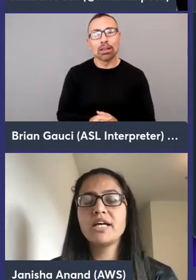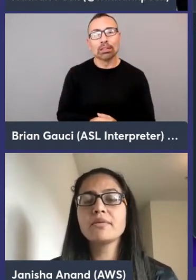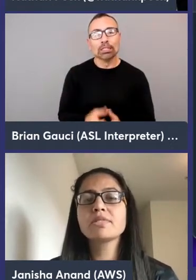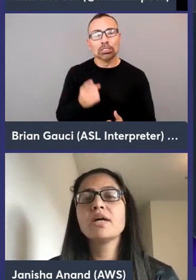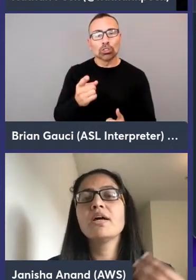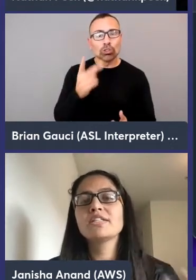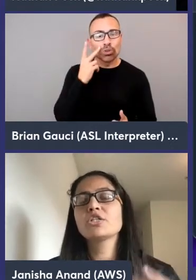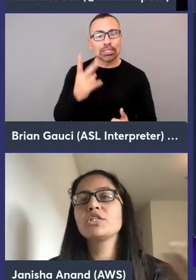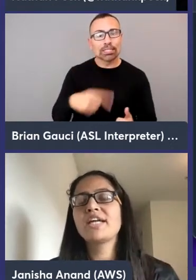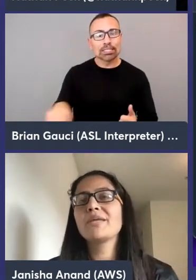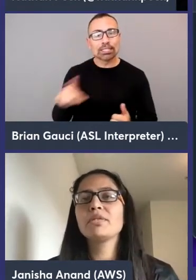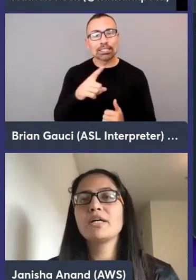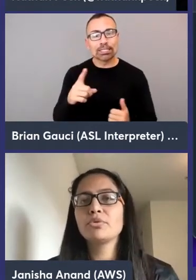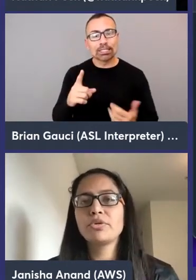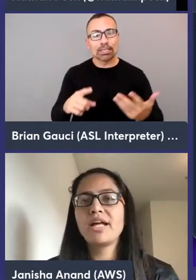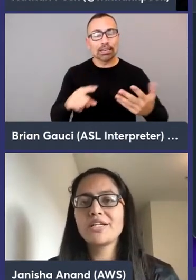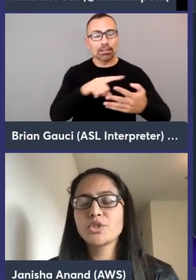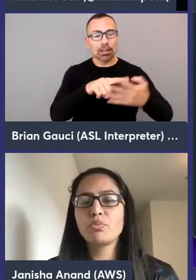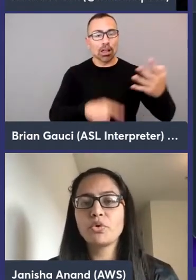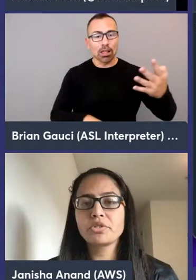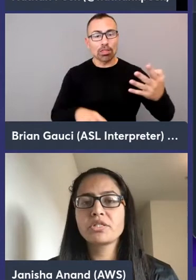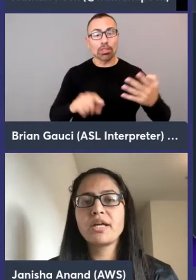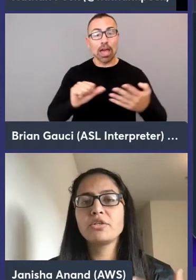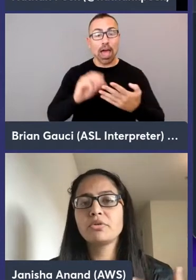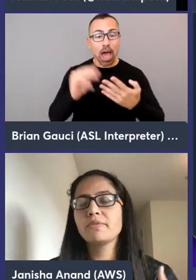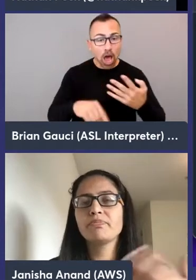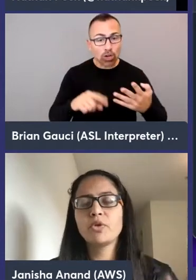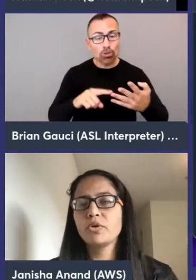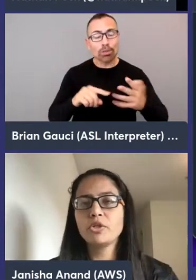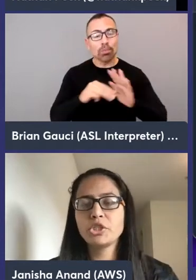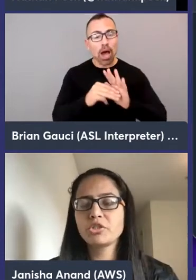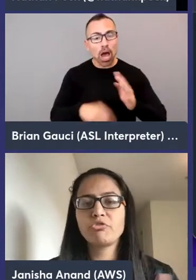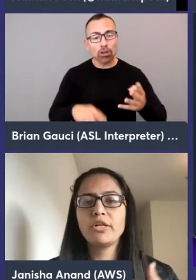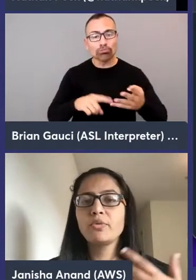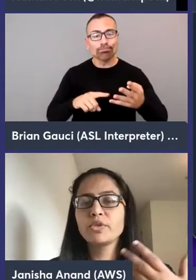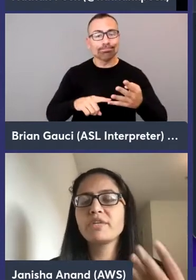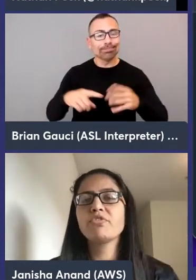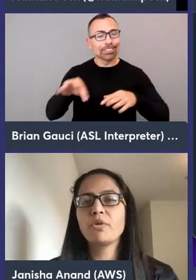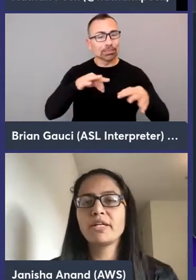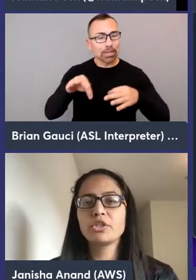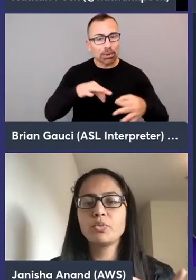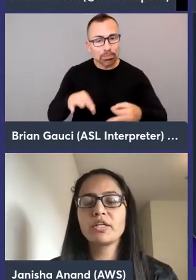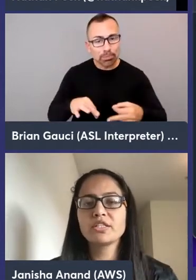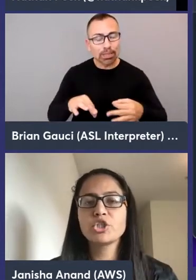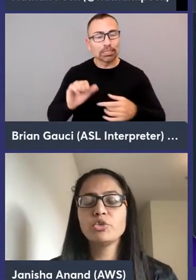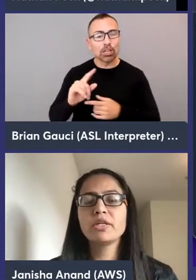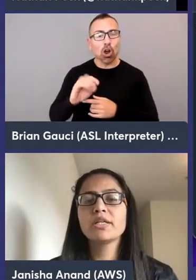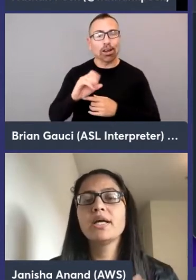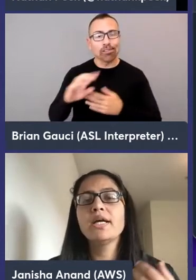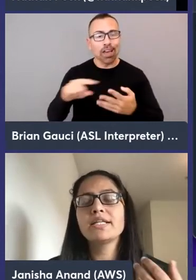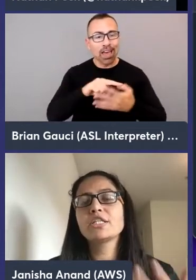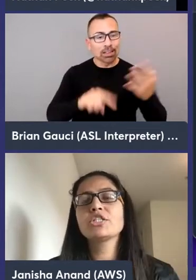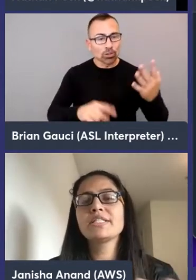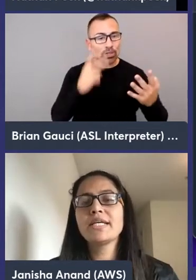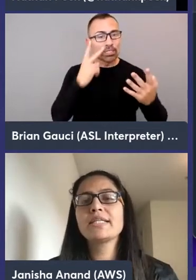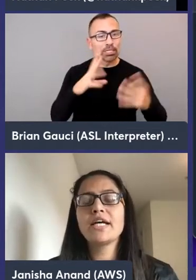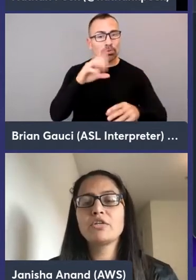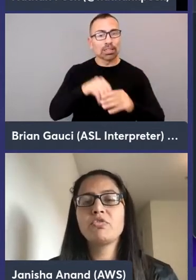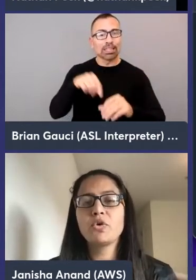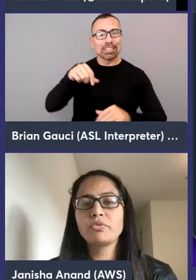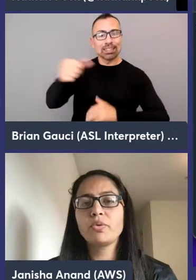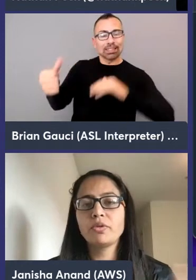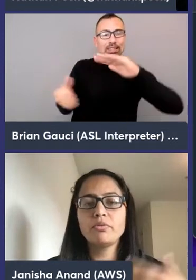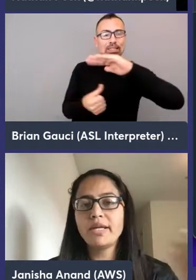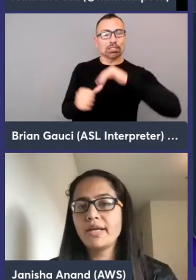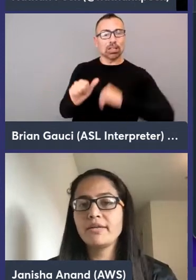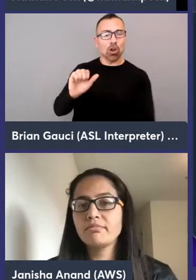2 tabs essentially can be downloaded as reports, and you can, or JSON file, in whichever format that you want to consume it, essentially take that